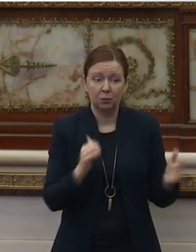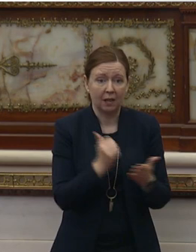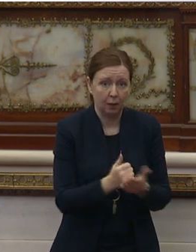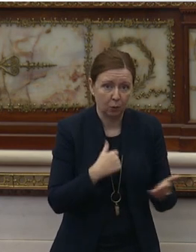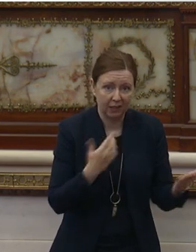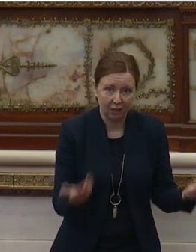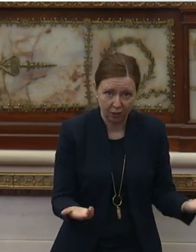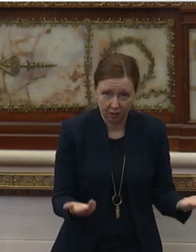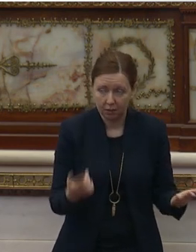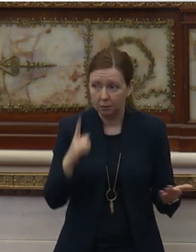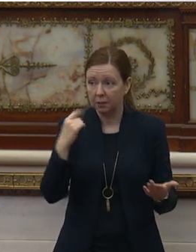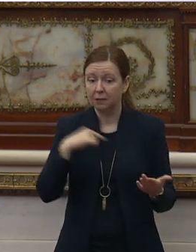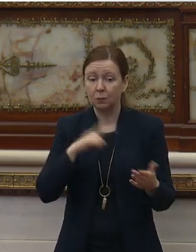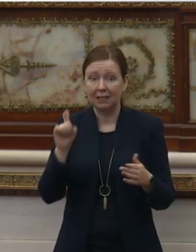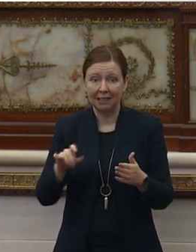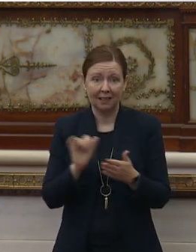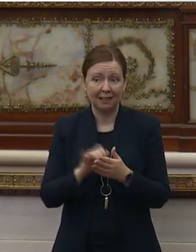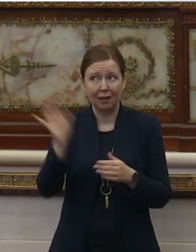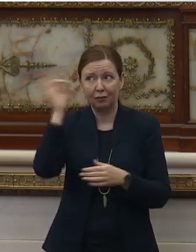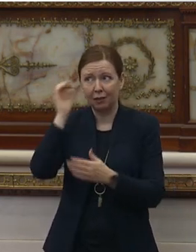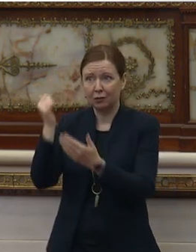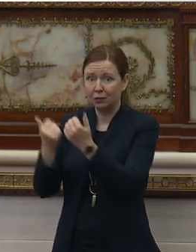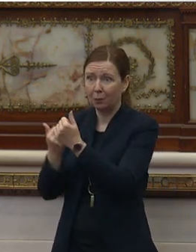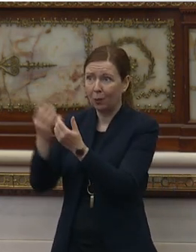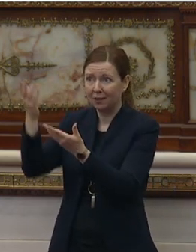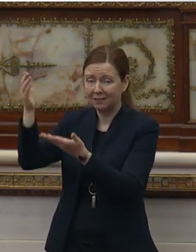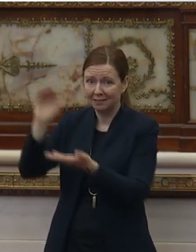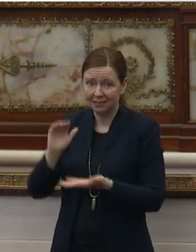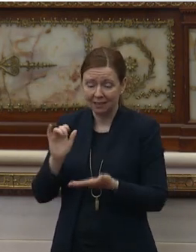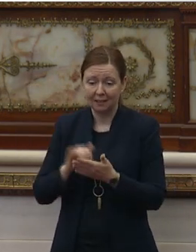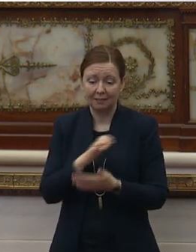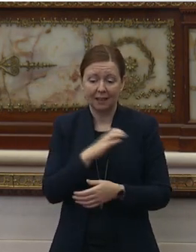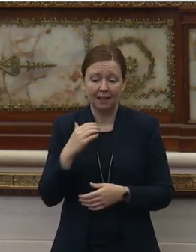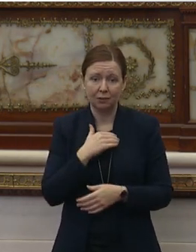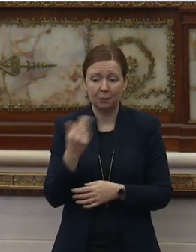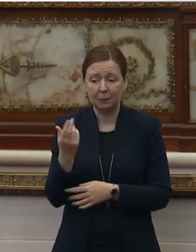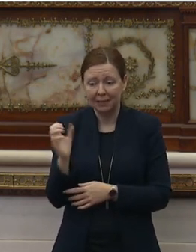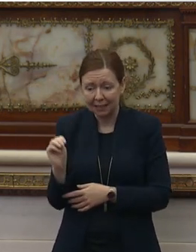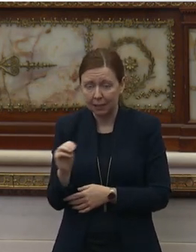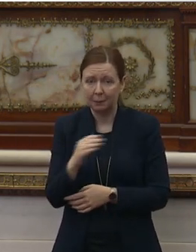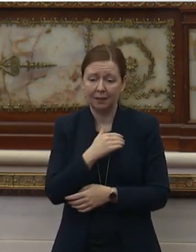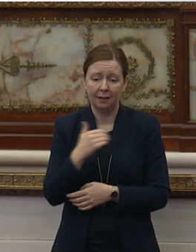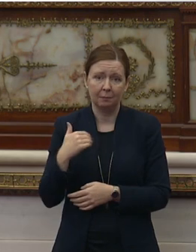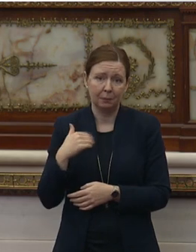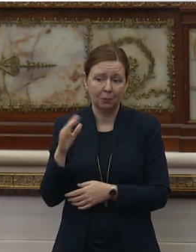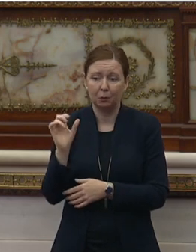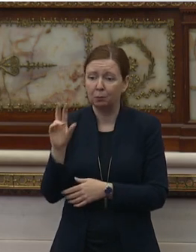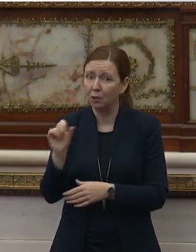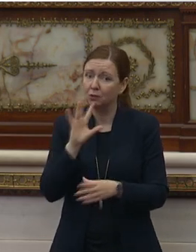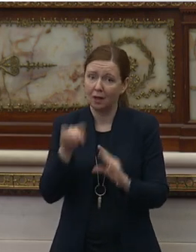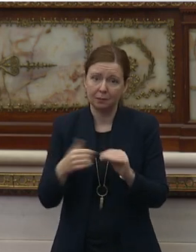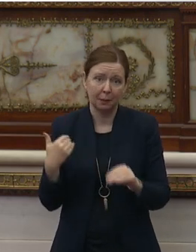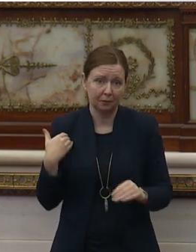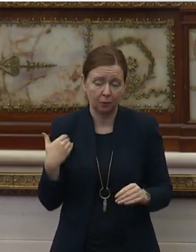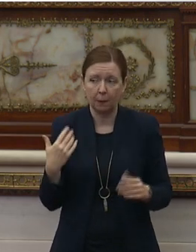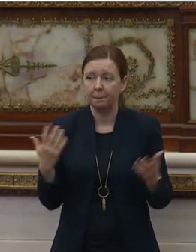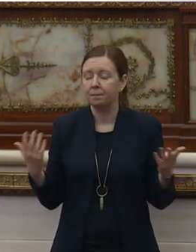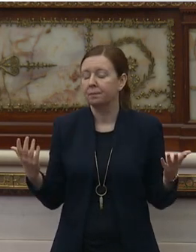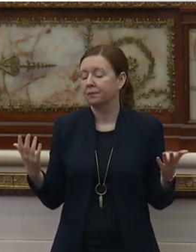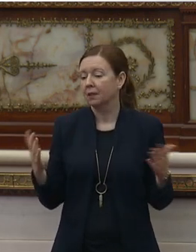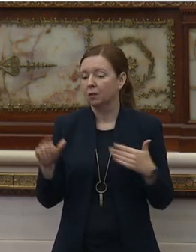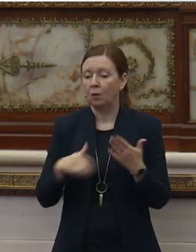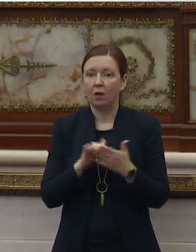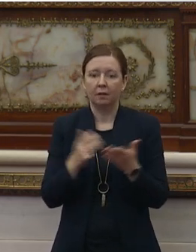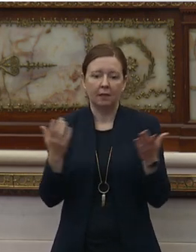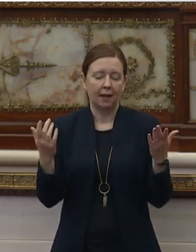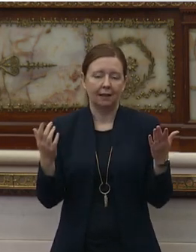here, because we need that federal support that Councilmember Gim and Councilmember Brooks talked about earlier today. So all this stuff